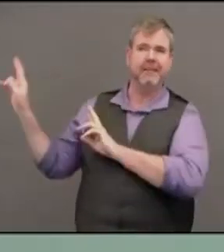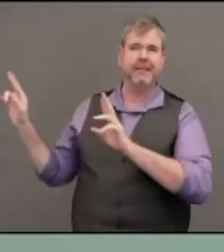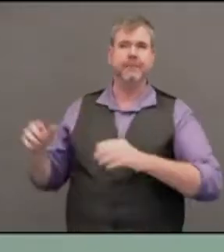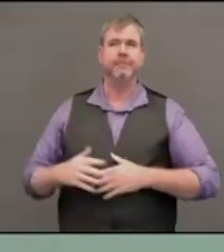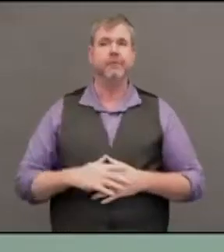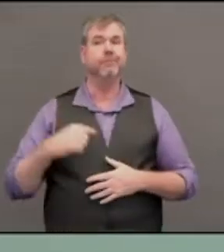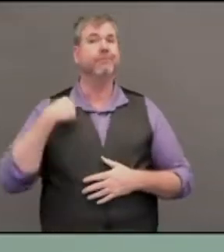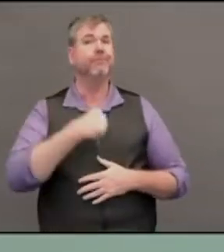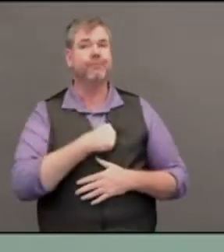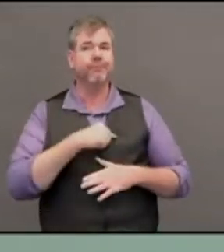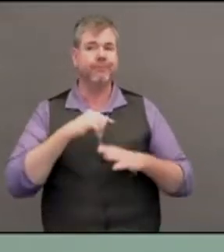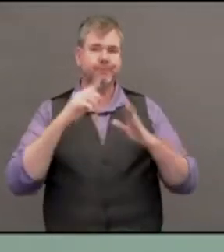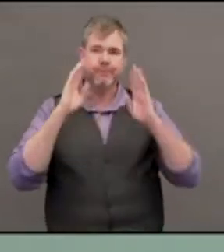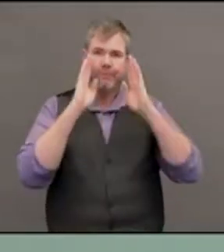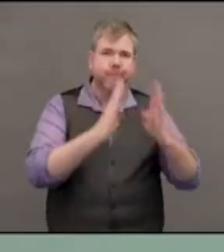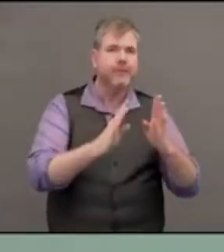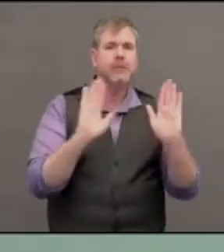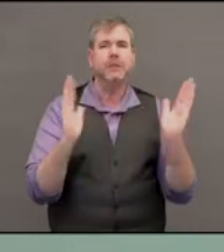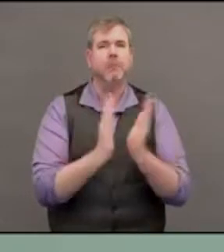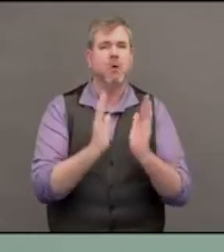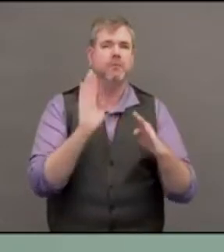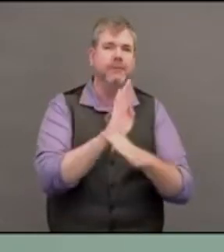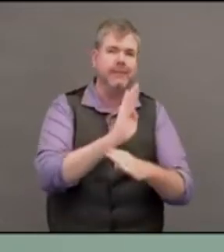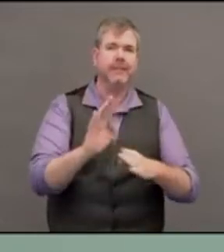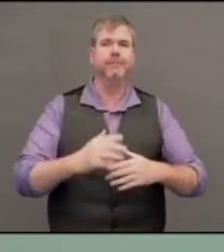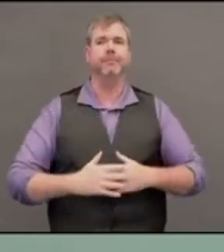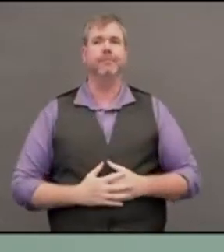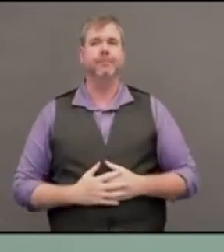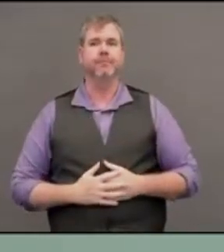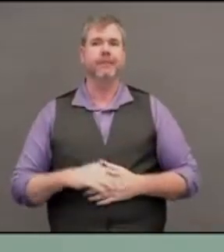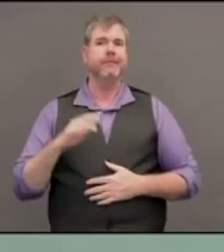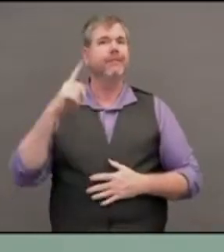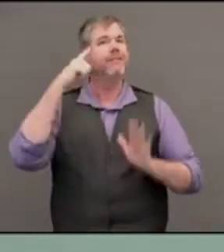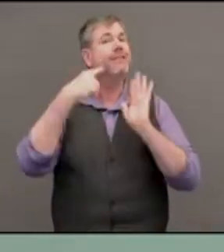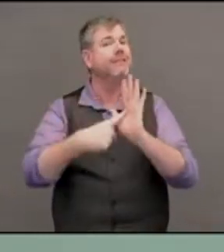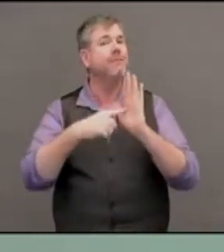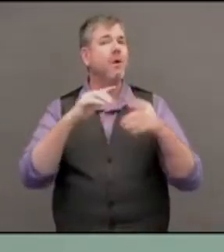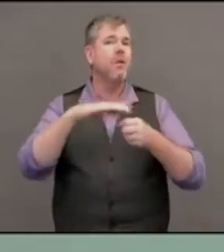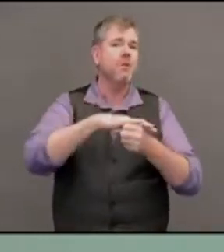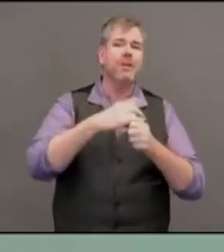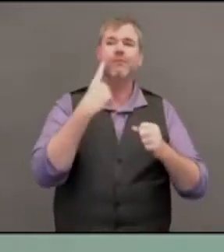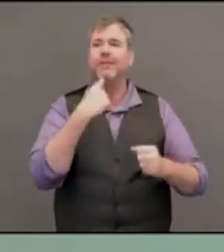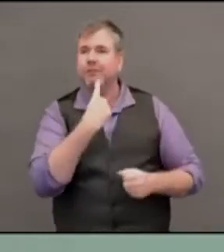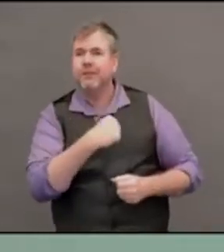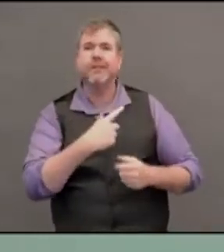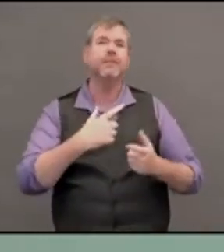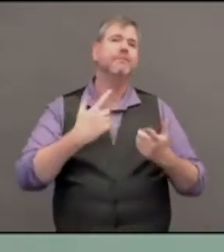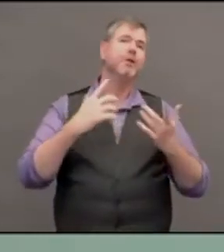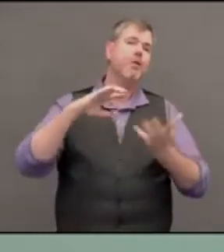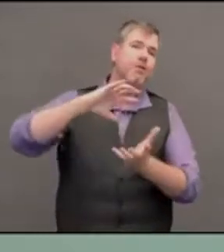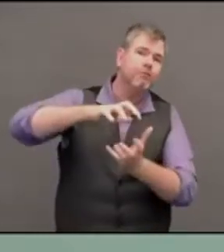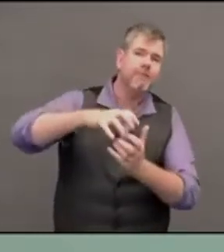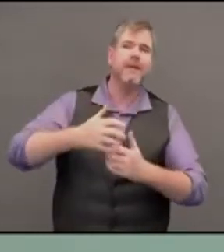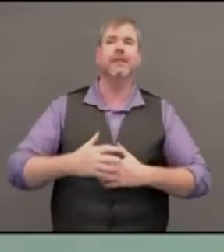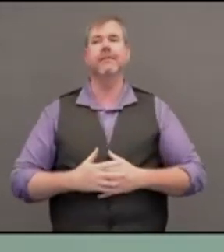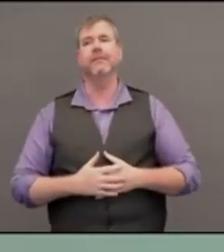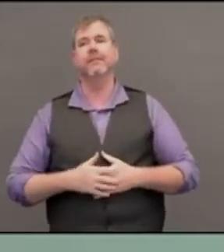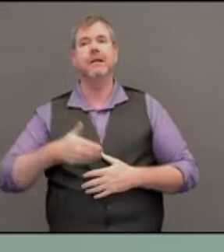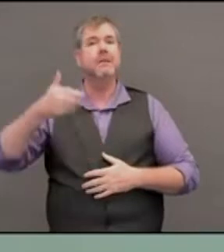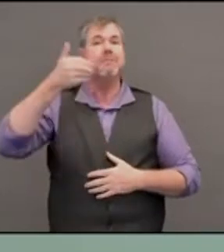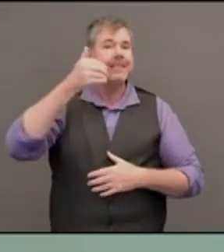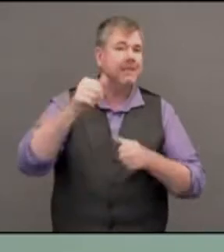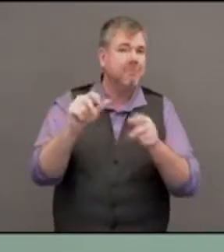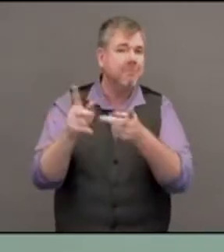We've been, to a lot of local restaurants, like you mentioned, laundromats. We've been, pizza places, lots of different